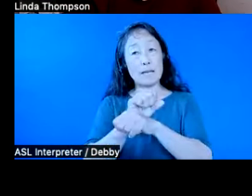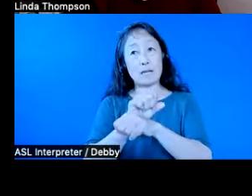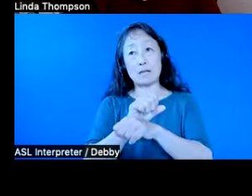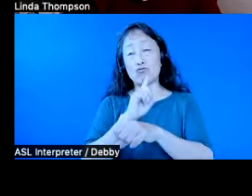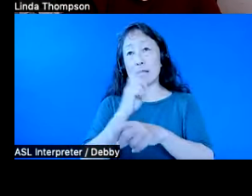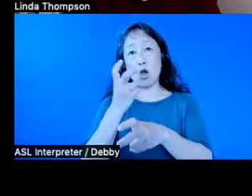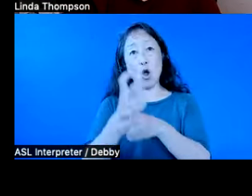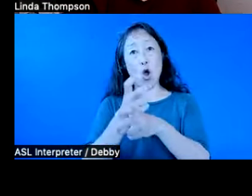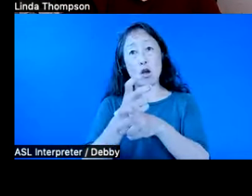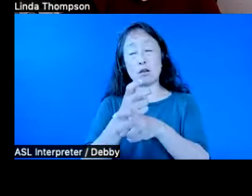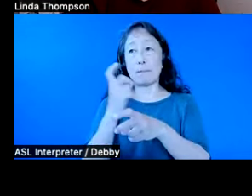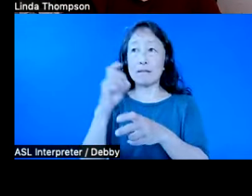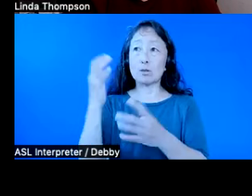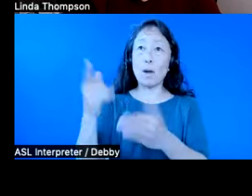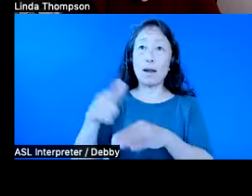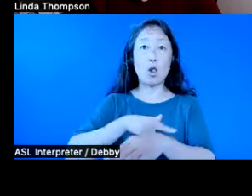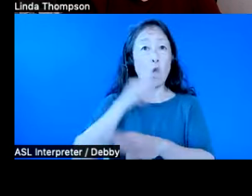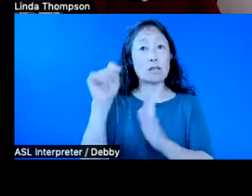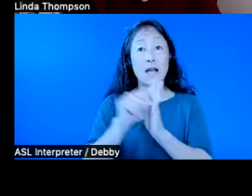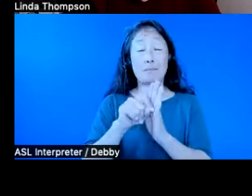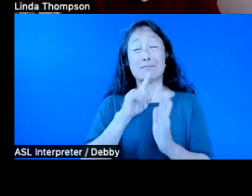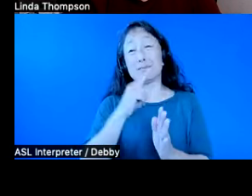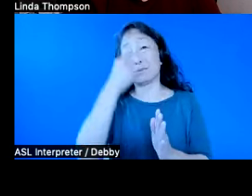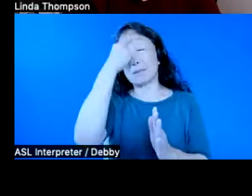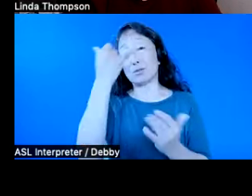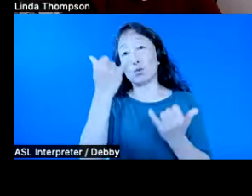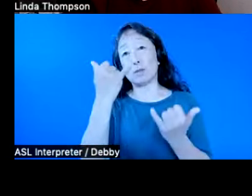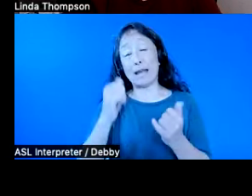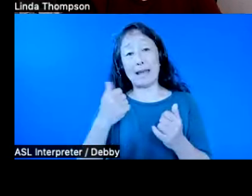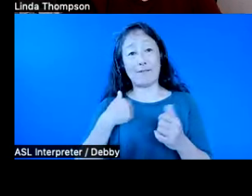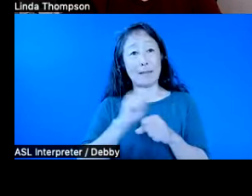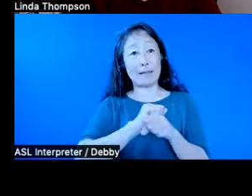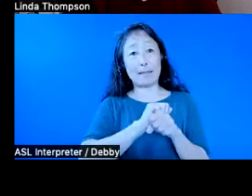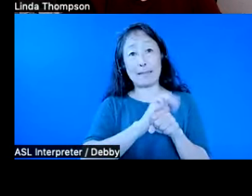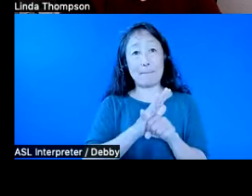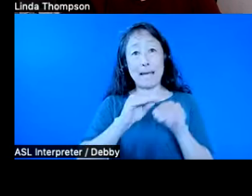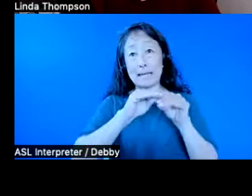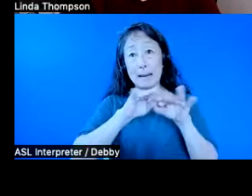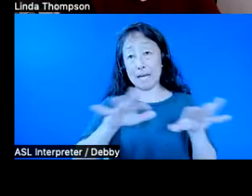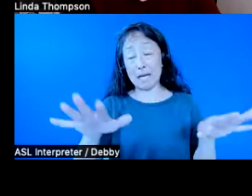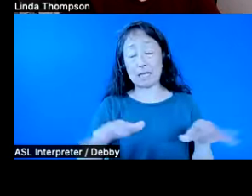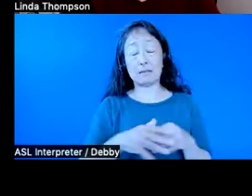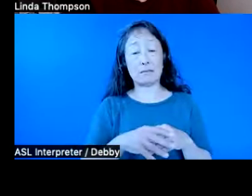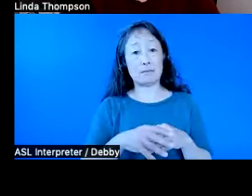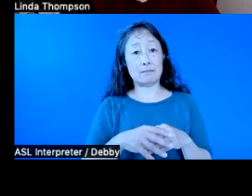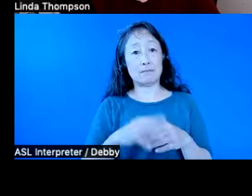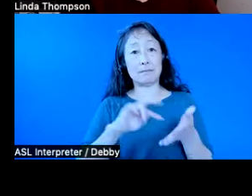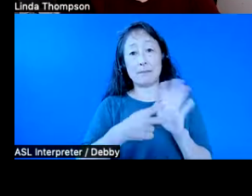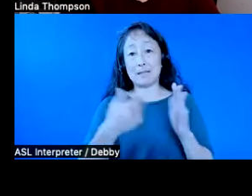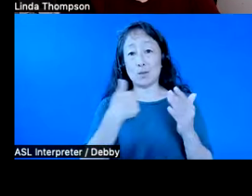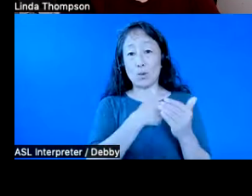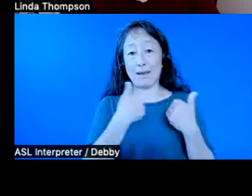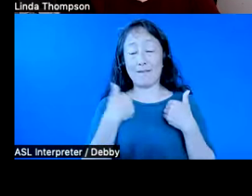because of the pandemic and the limited resources that we have. Um, this also could be helpful